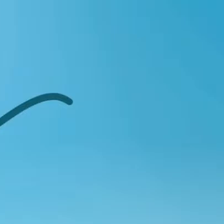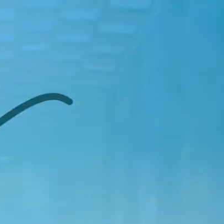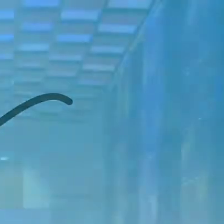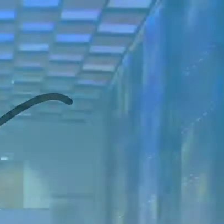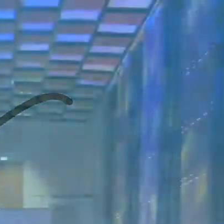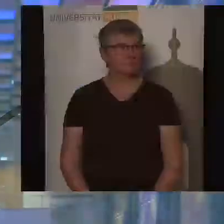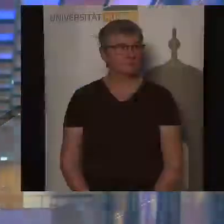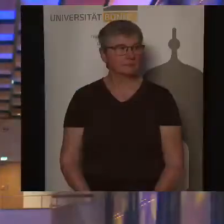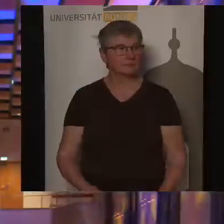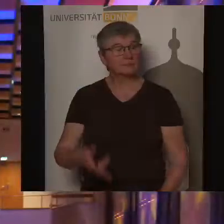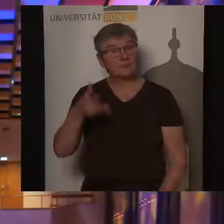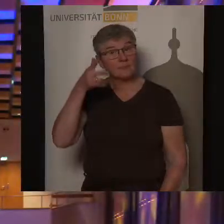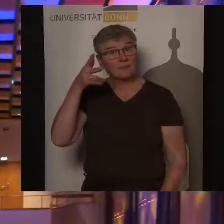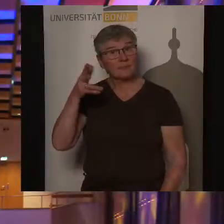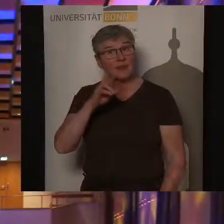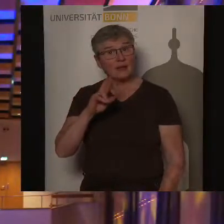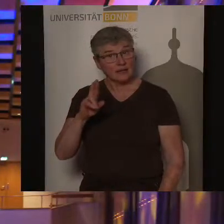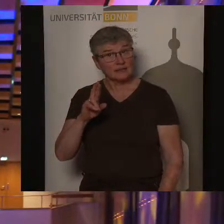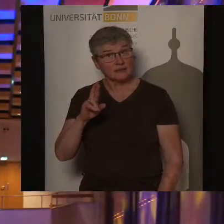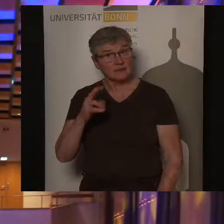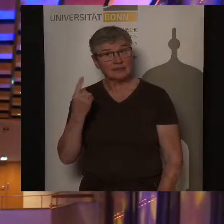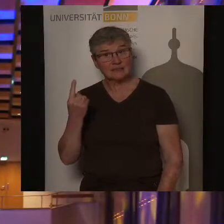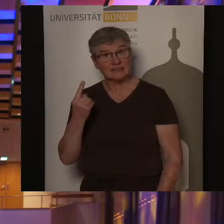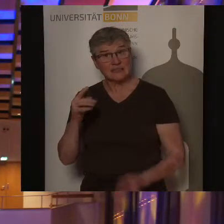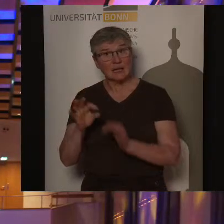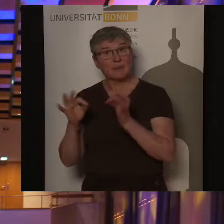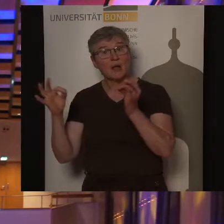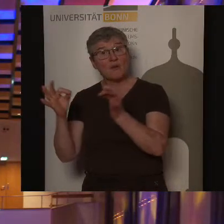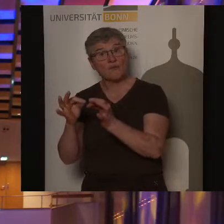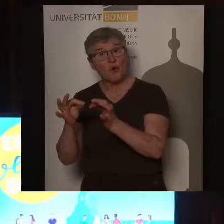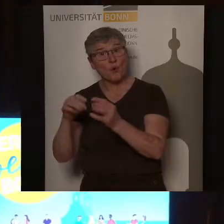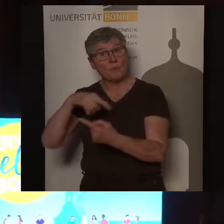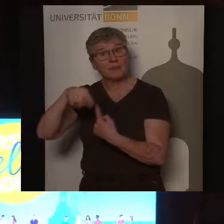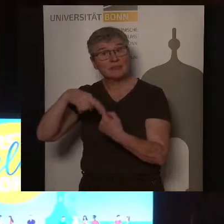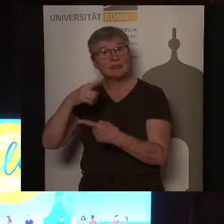Ja, Reichert. Yes, Mr.